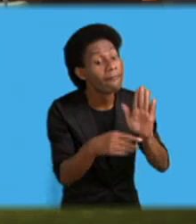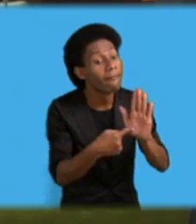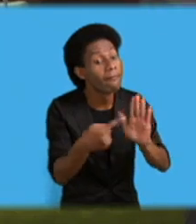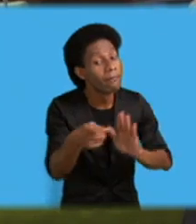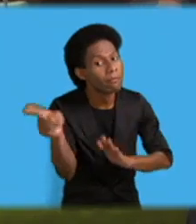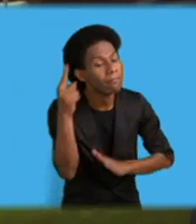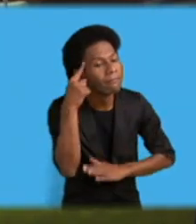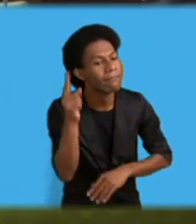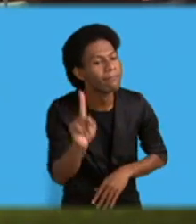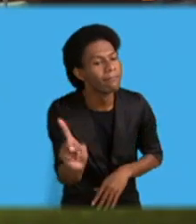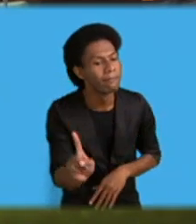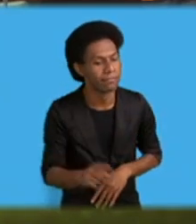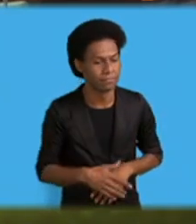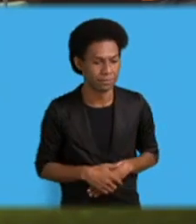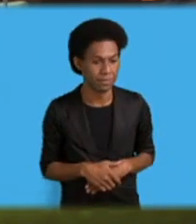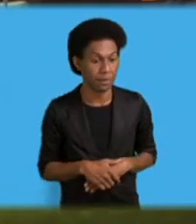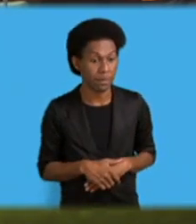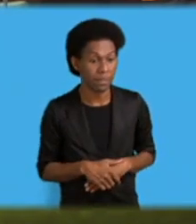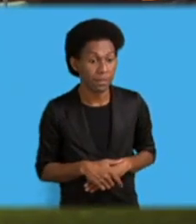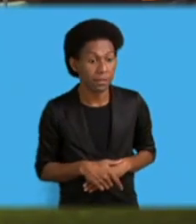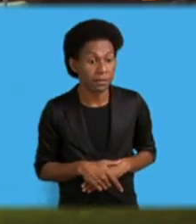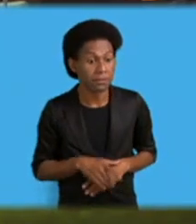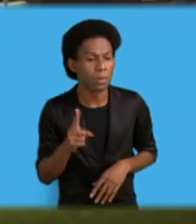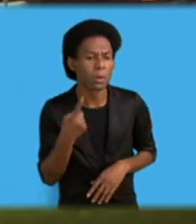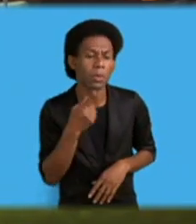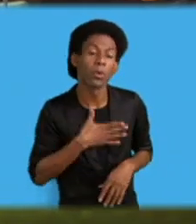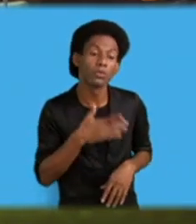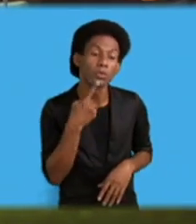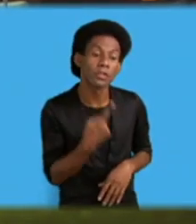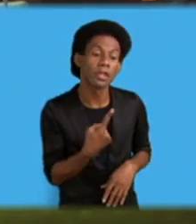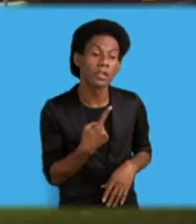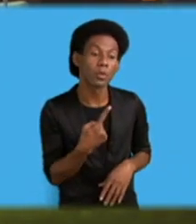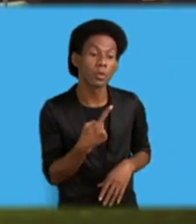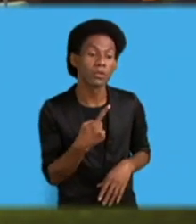to read all other media, news put from other